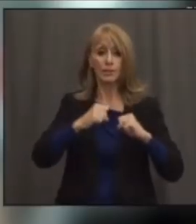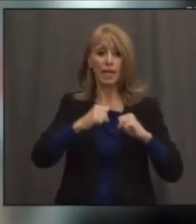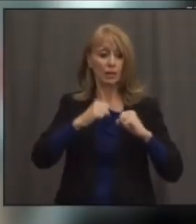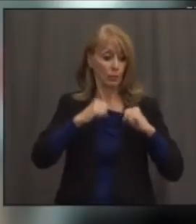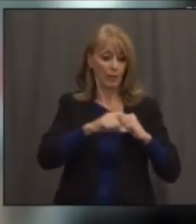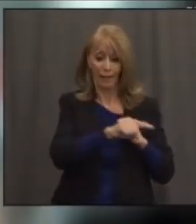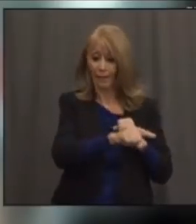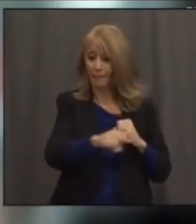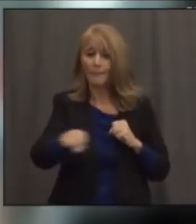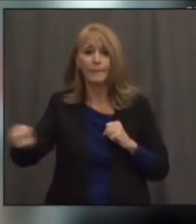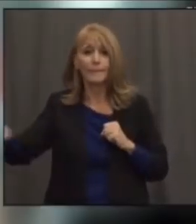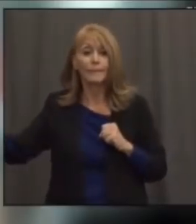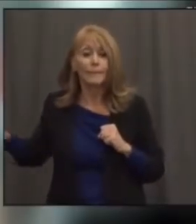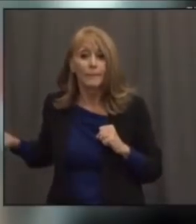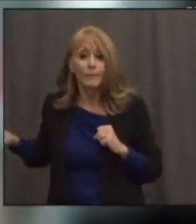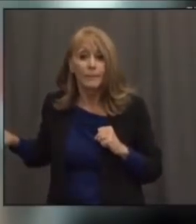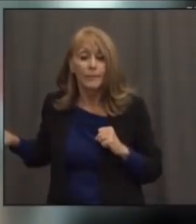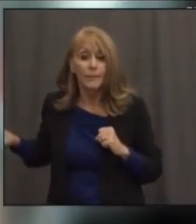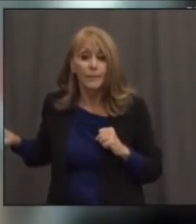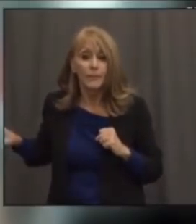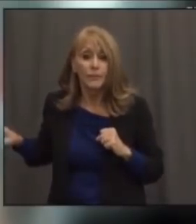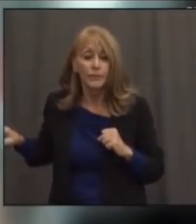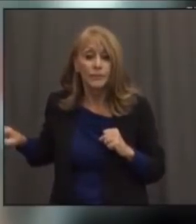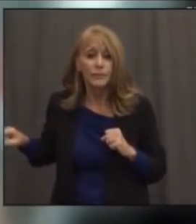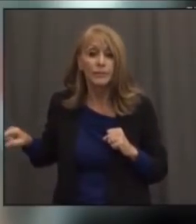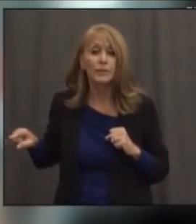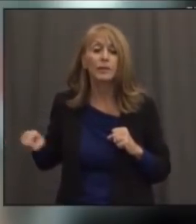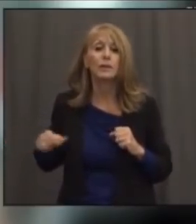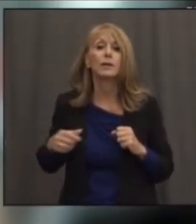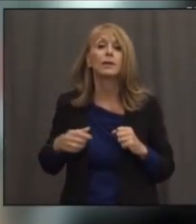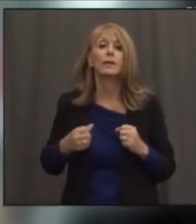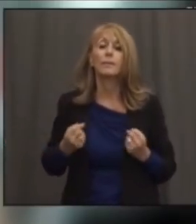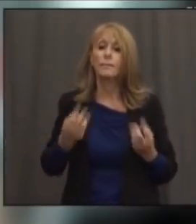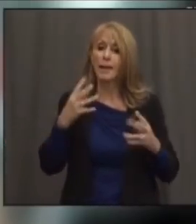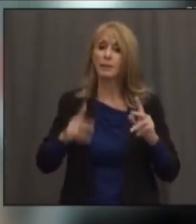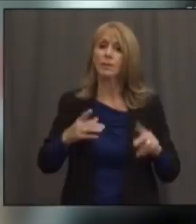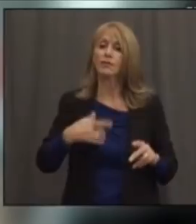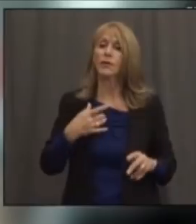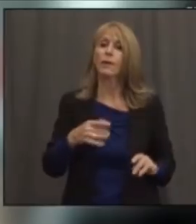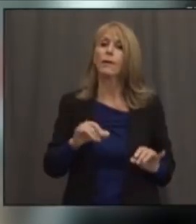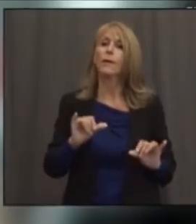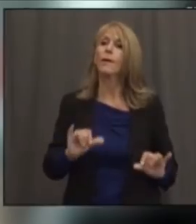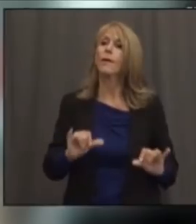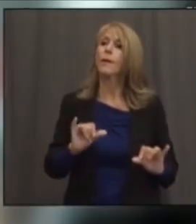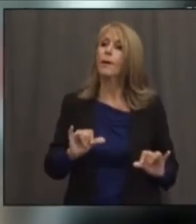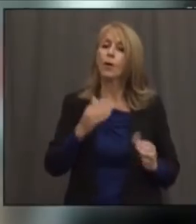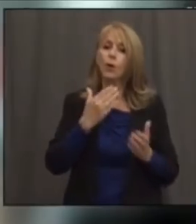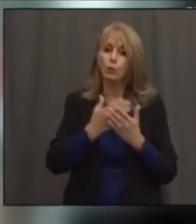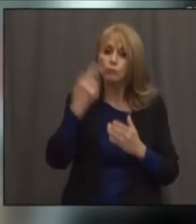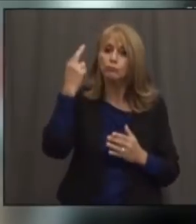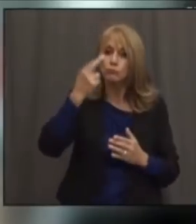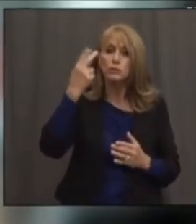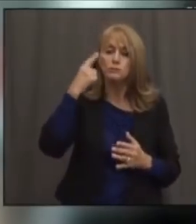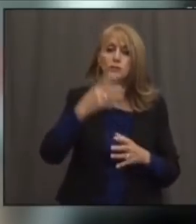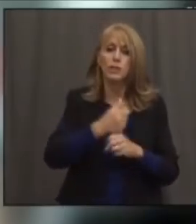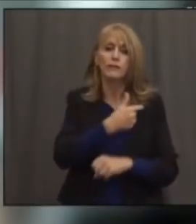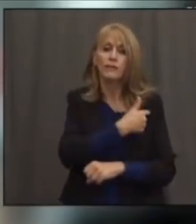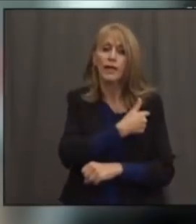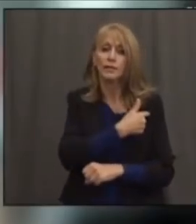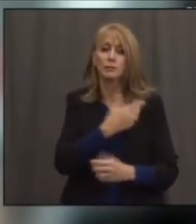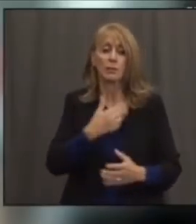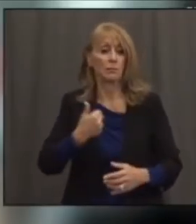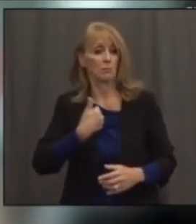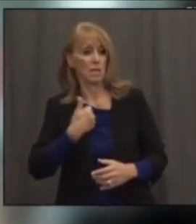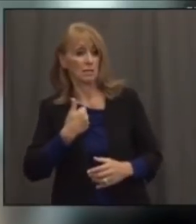that individual that you care about. And a lot of people find that a very valid reason to go get vaccinated, even if they don't feel they're